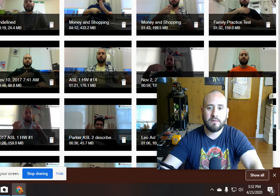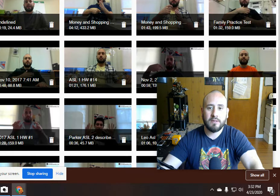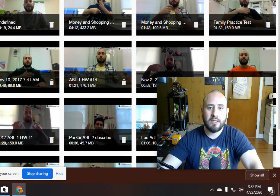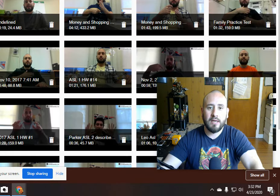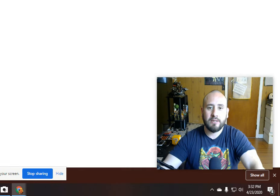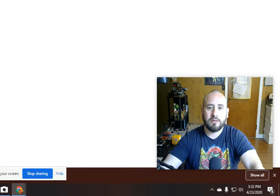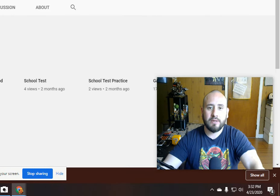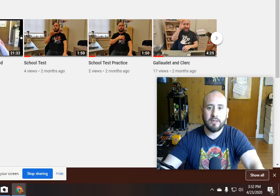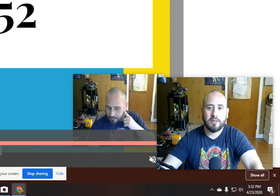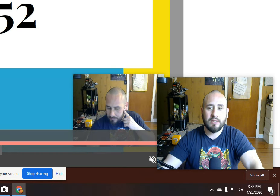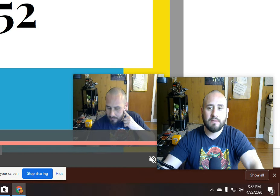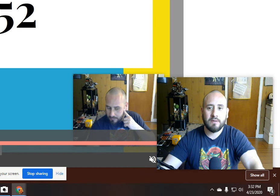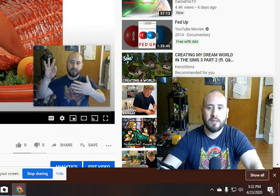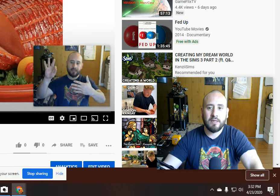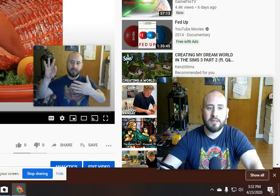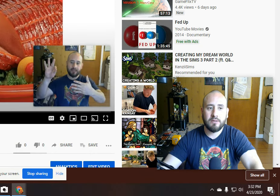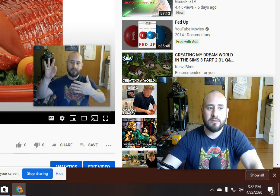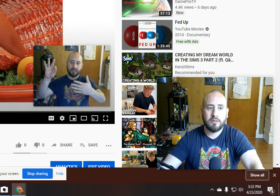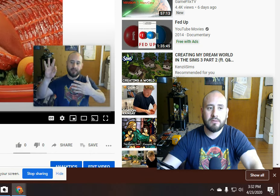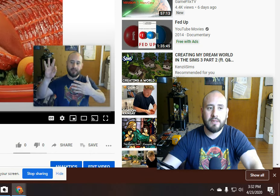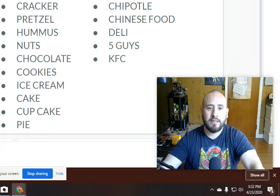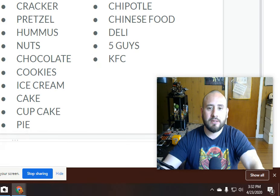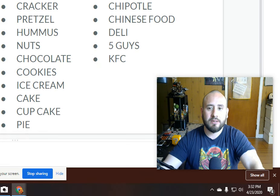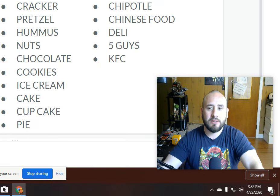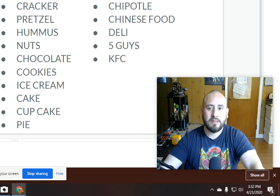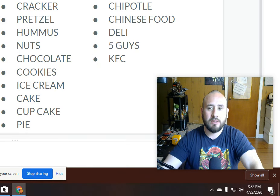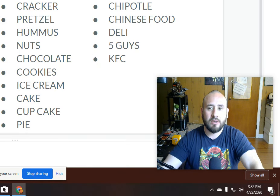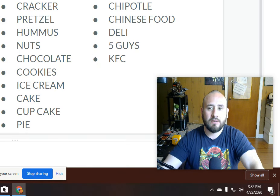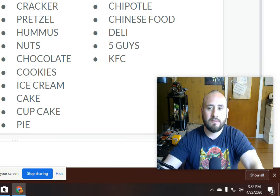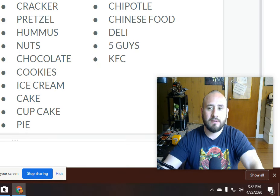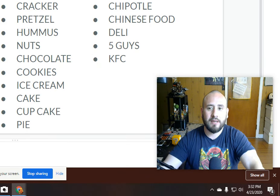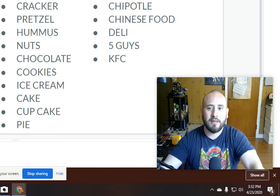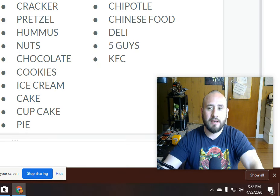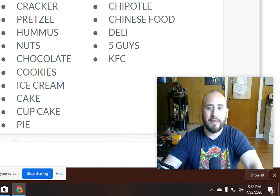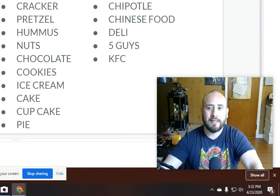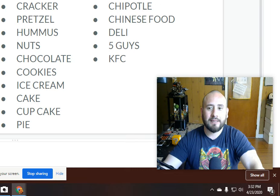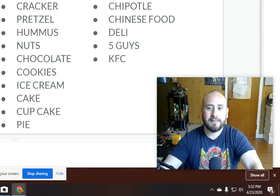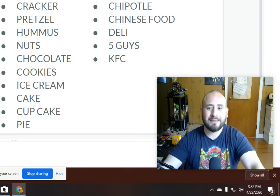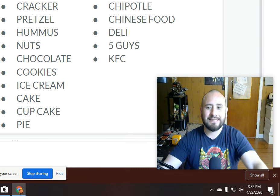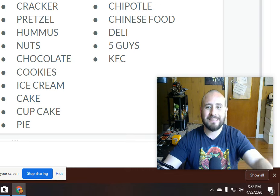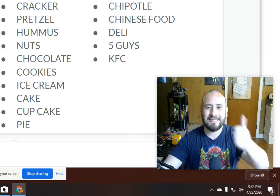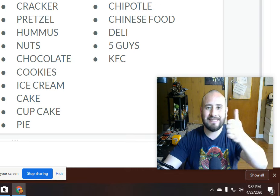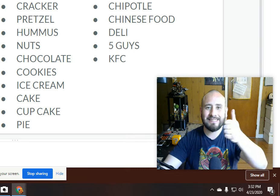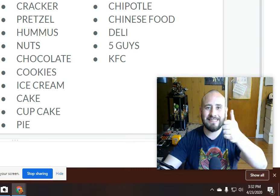off. I don't know how to turn this off. I don't know how to turn this off. I got it.